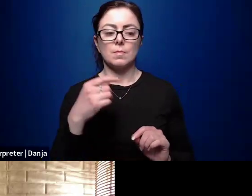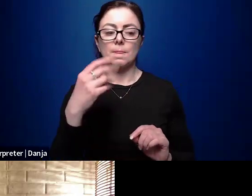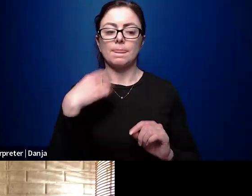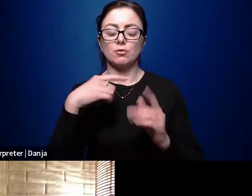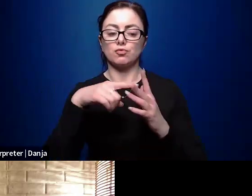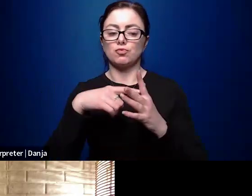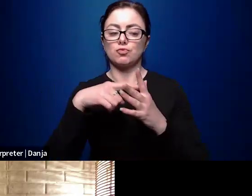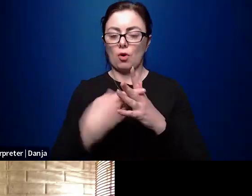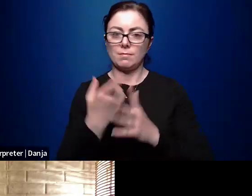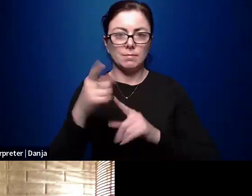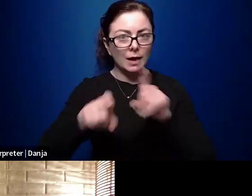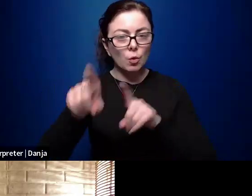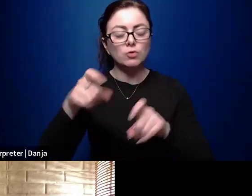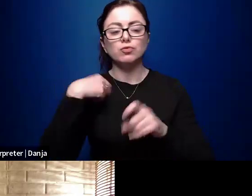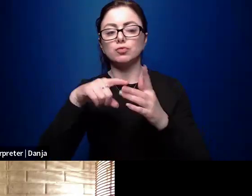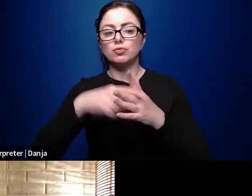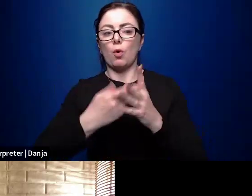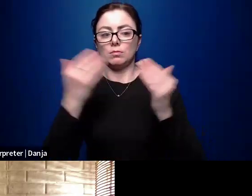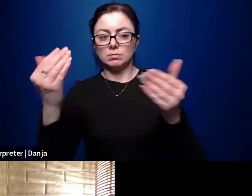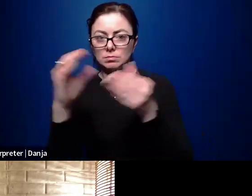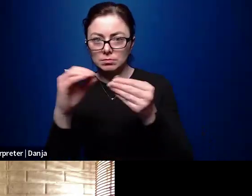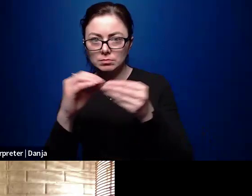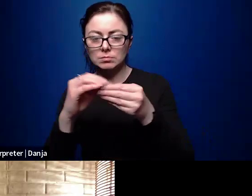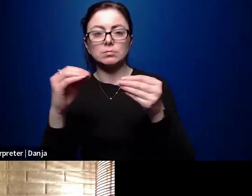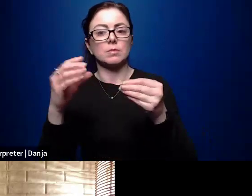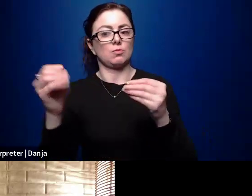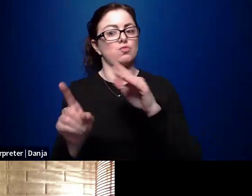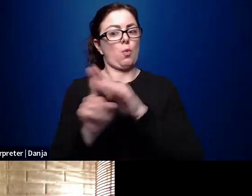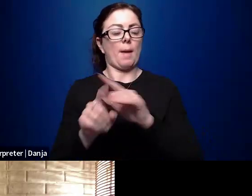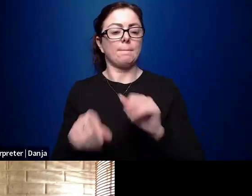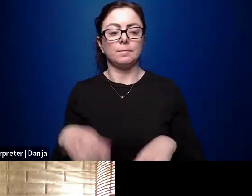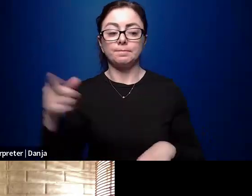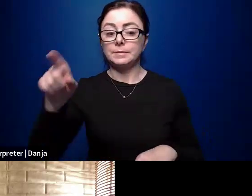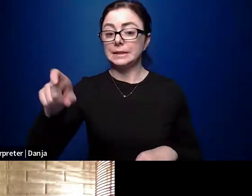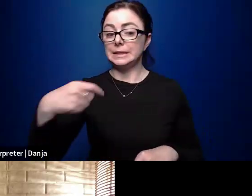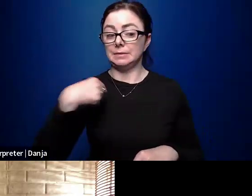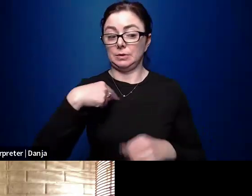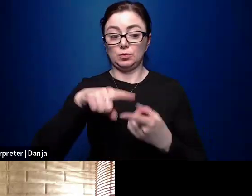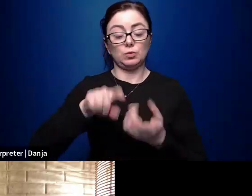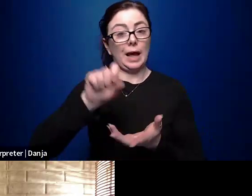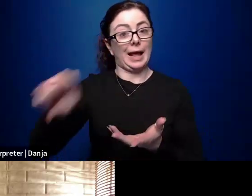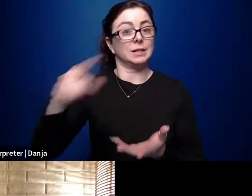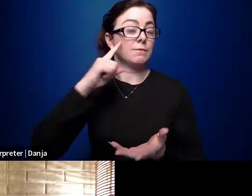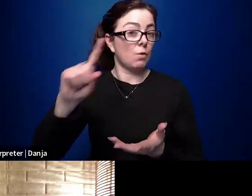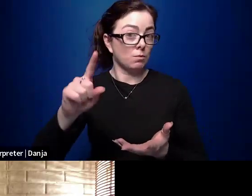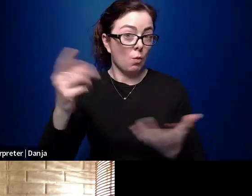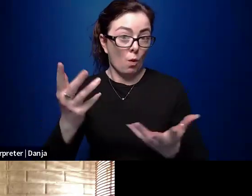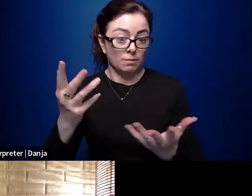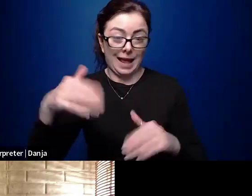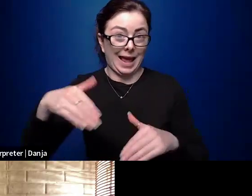questions, and speaking up and showing up. She needed me to ask for what hadn't been offered.